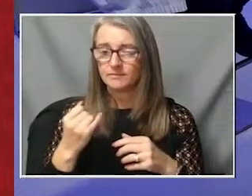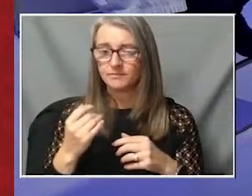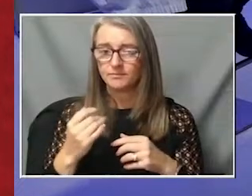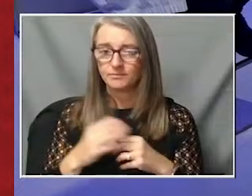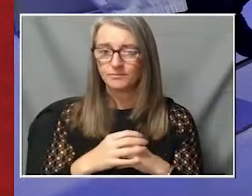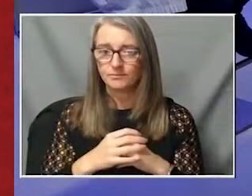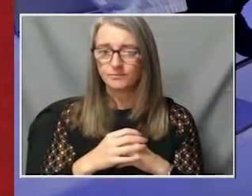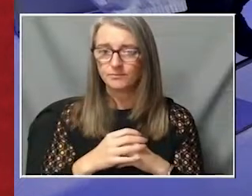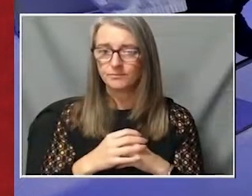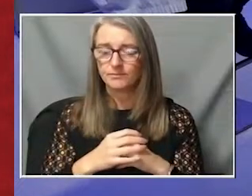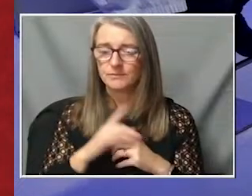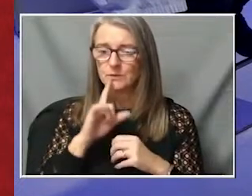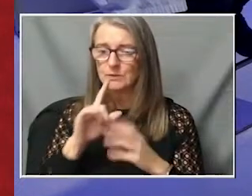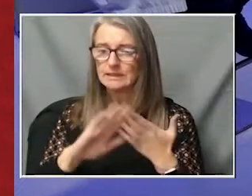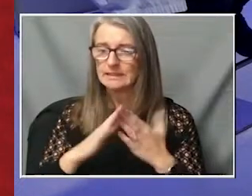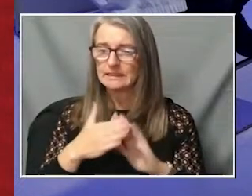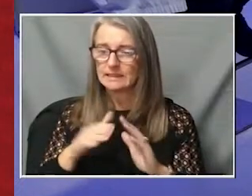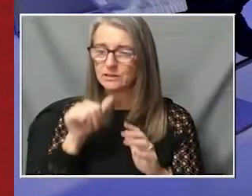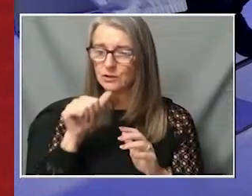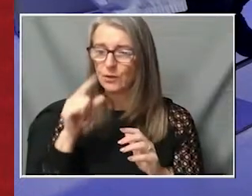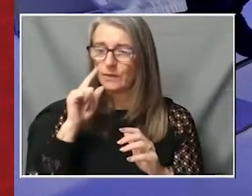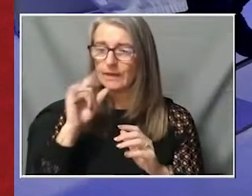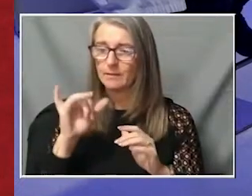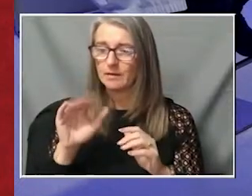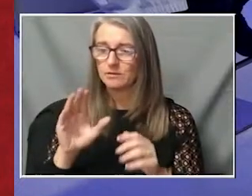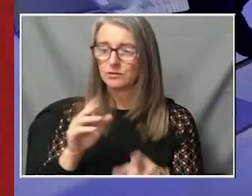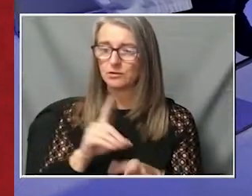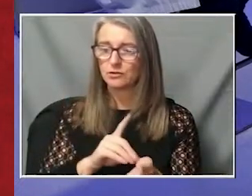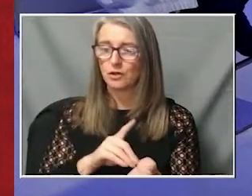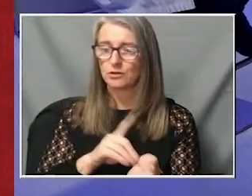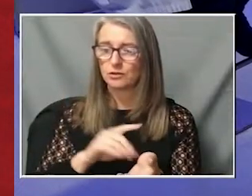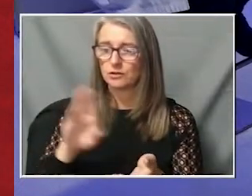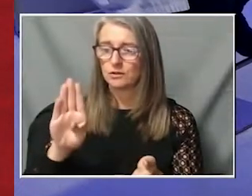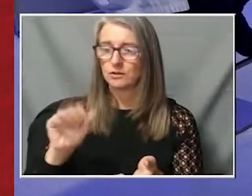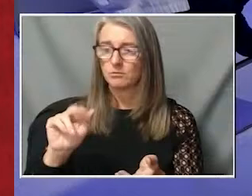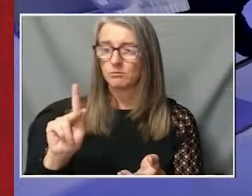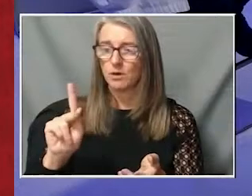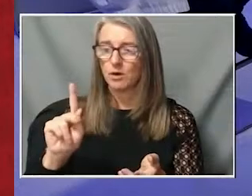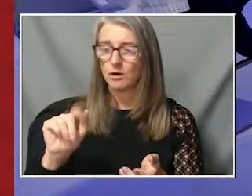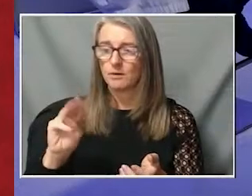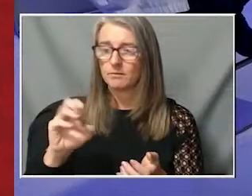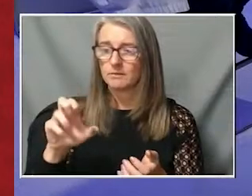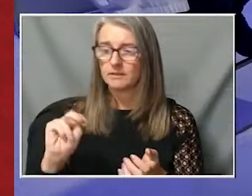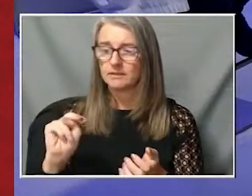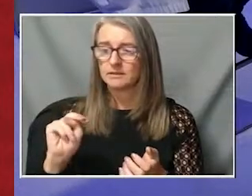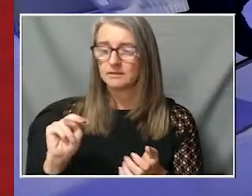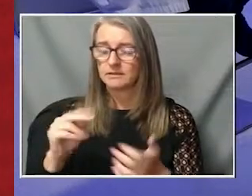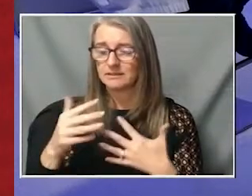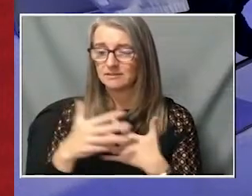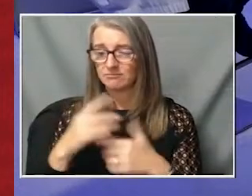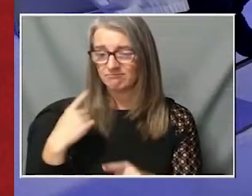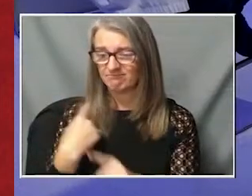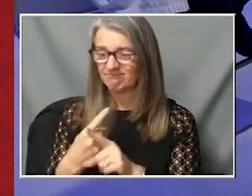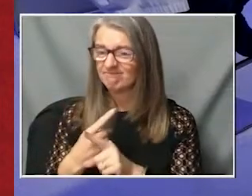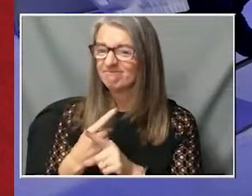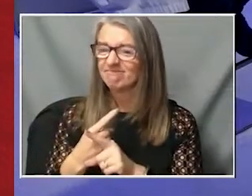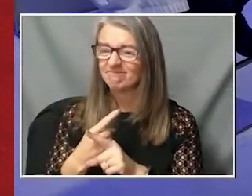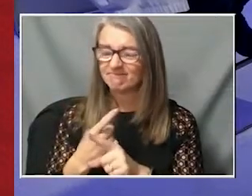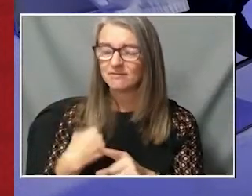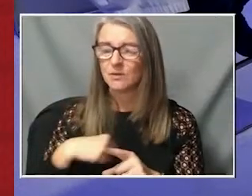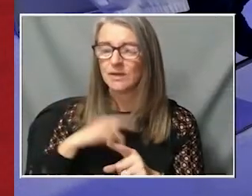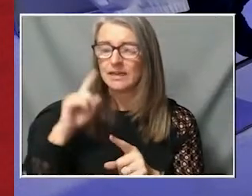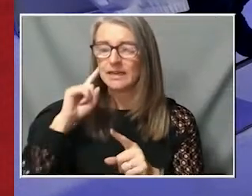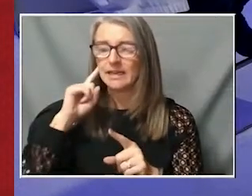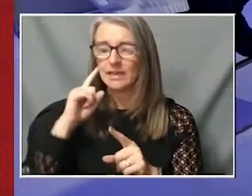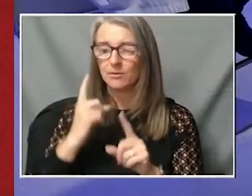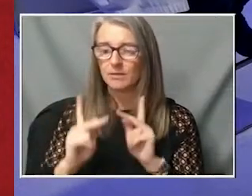really don't think much of it, right, Dr. Barkman? Correct. I mean, it's scary. So what you're saying is that when we hear of somebody who has